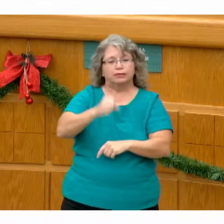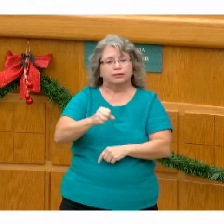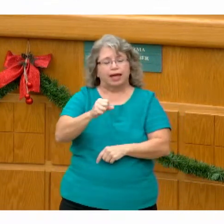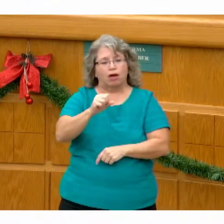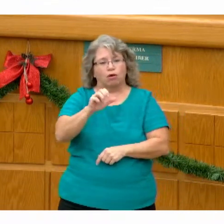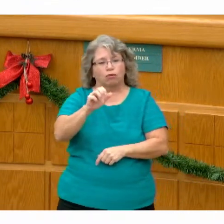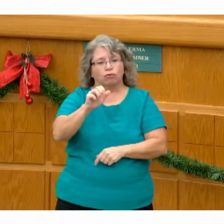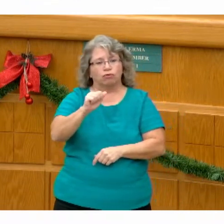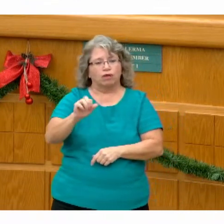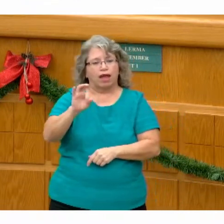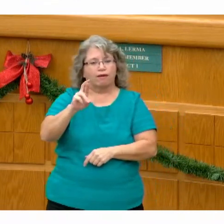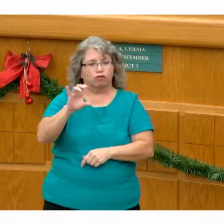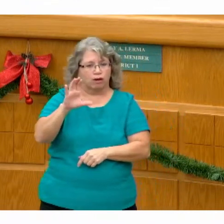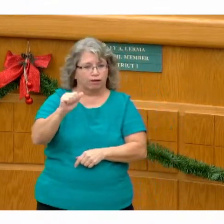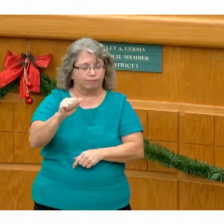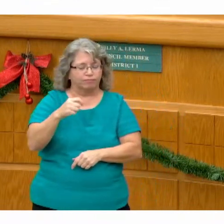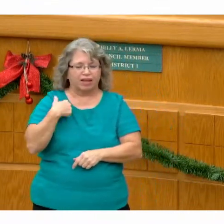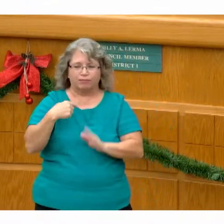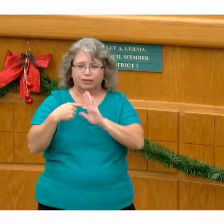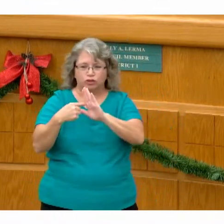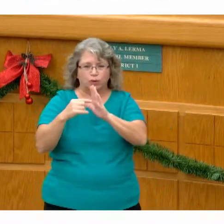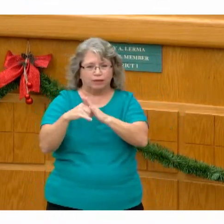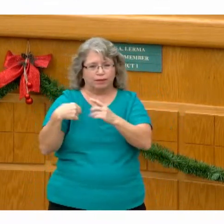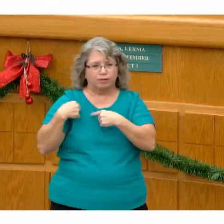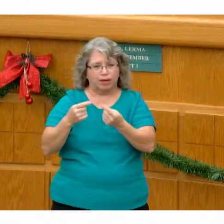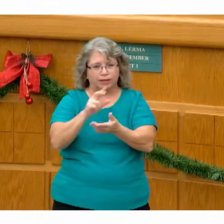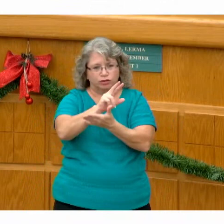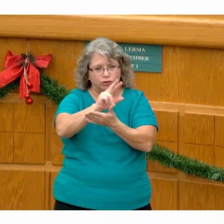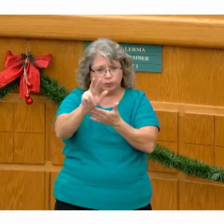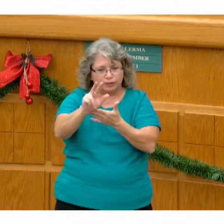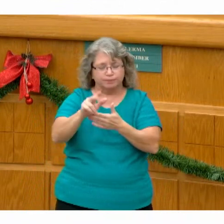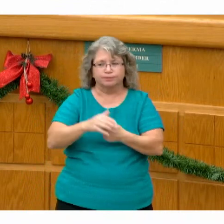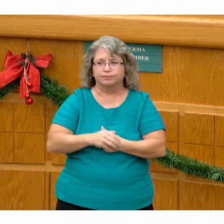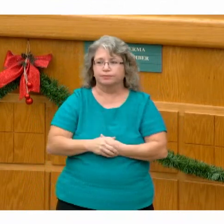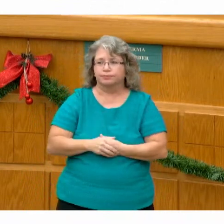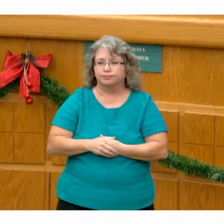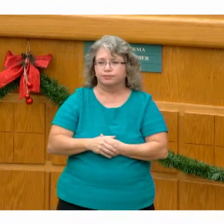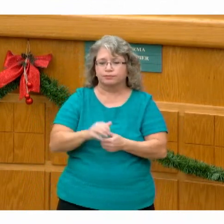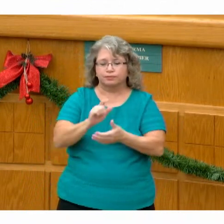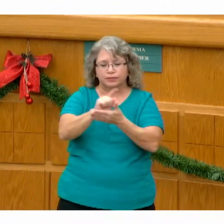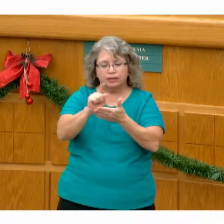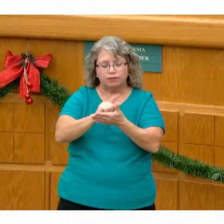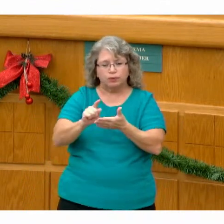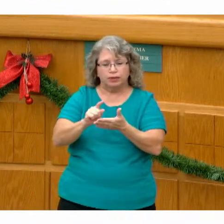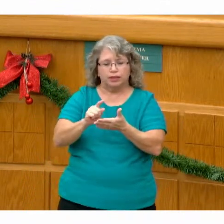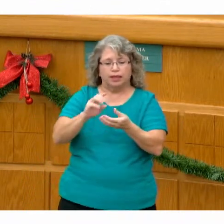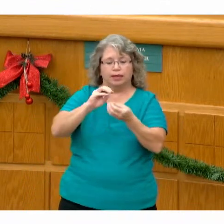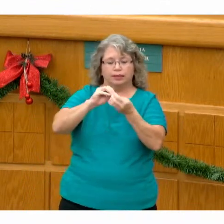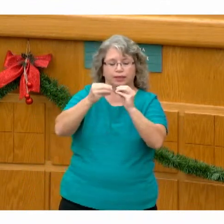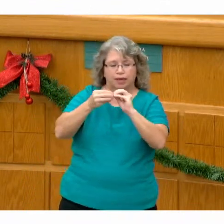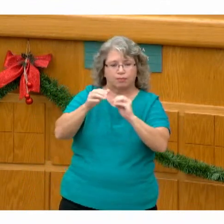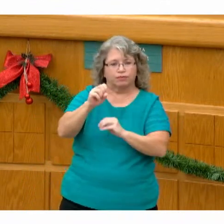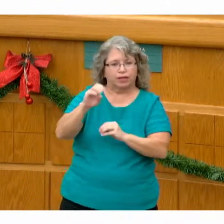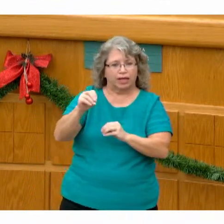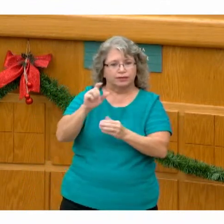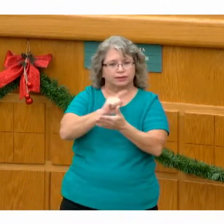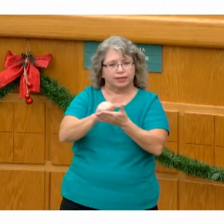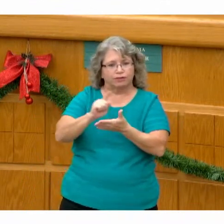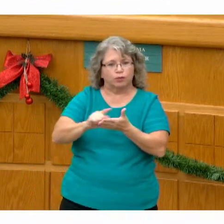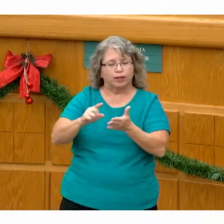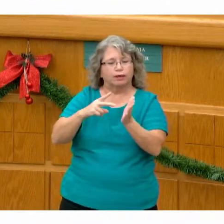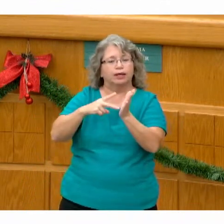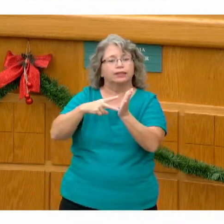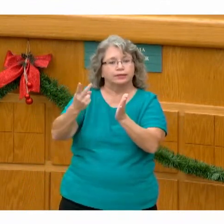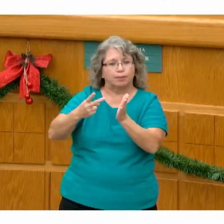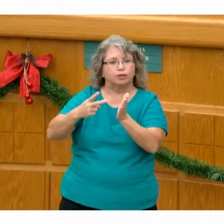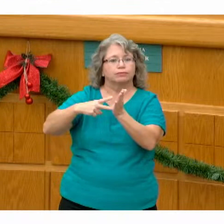3 presentations, and every week that I've shown it, the number of cases per week has doubled. And